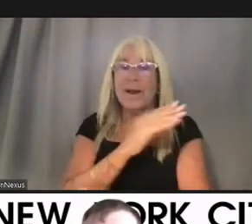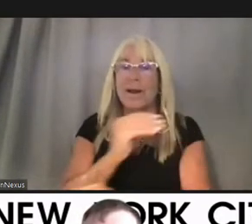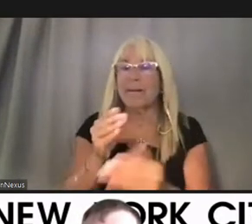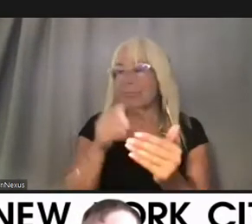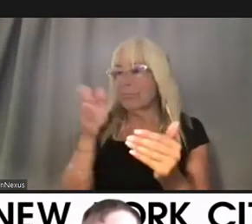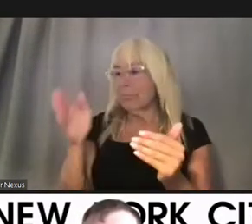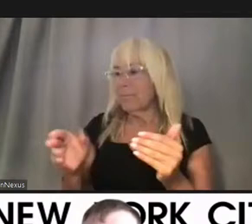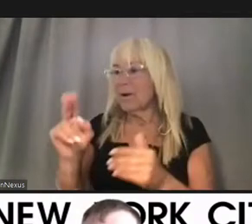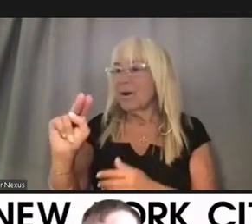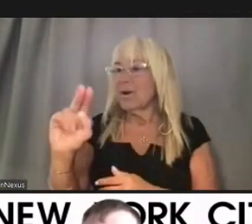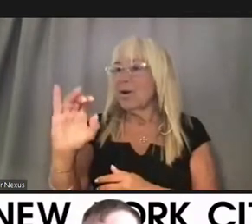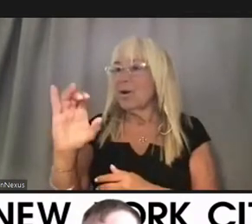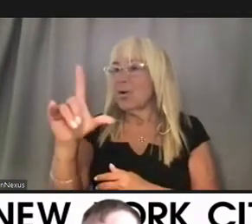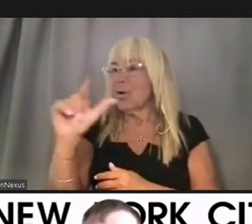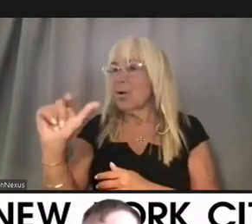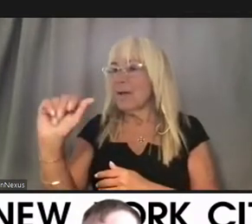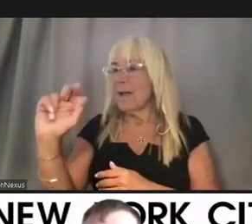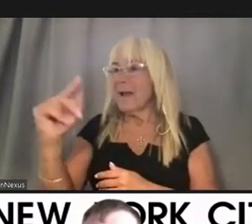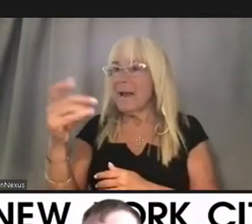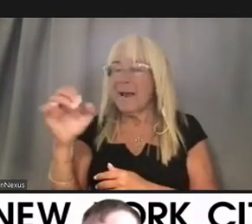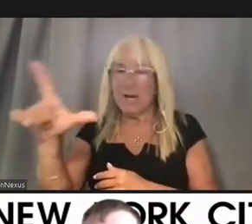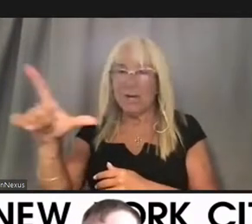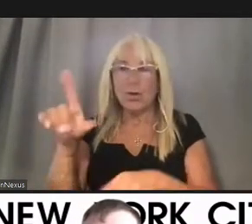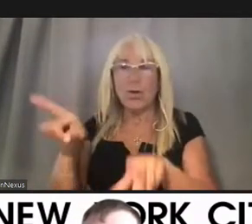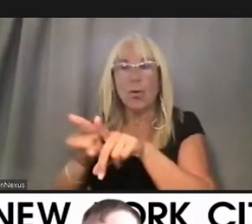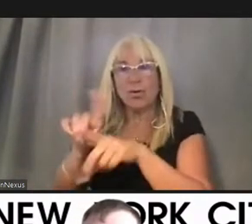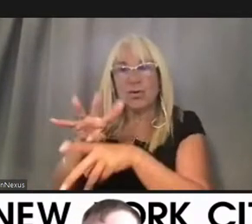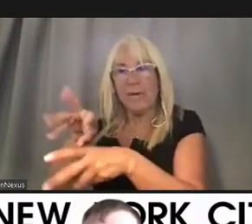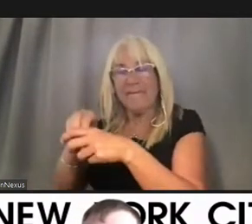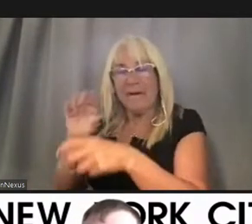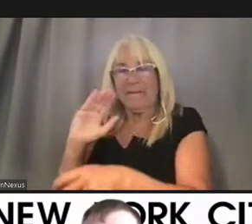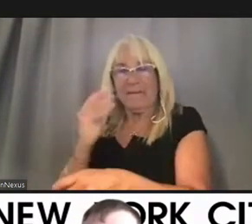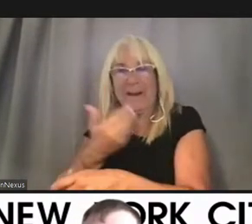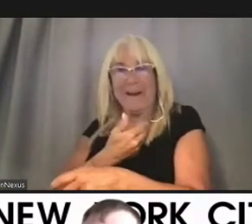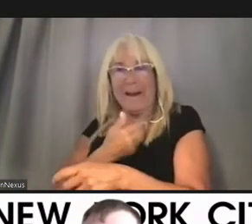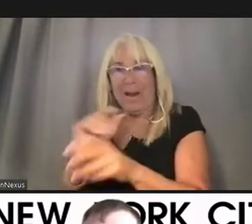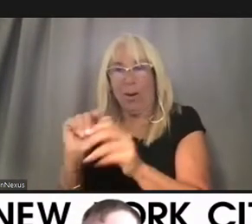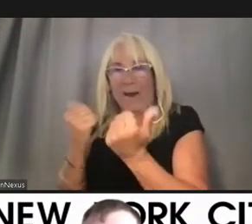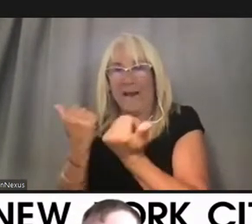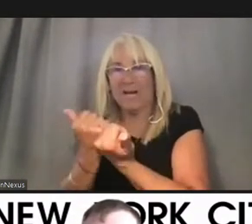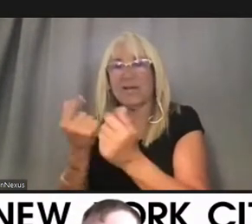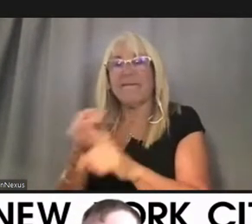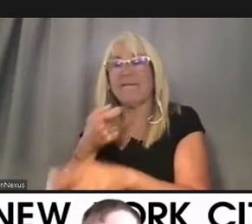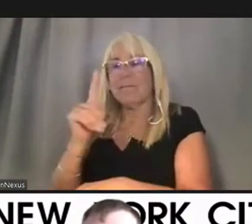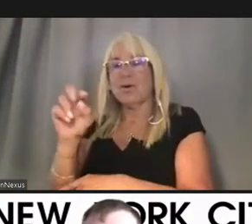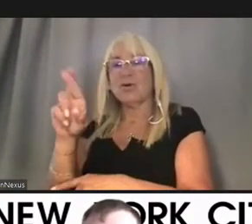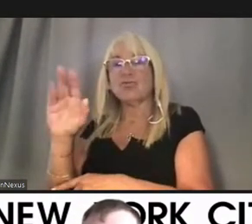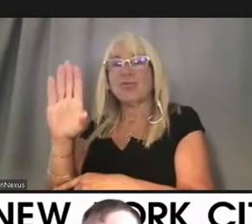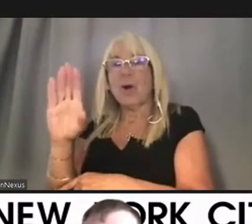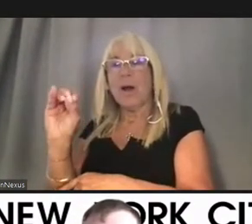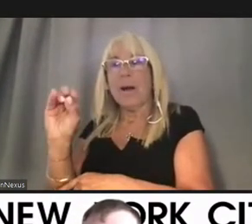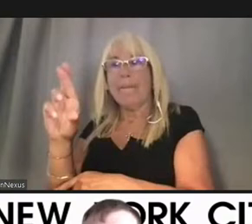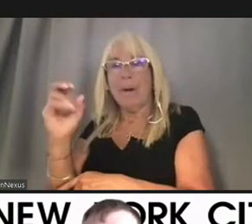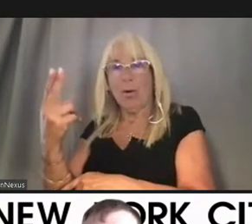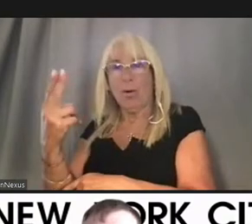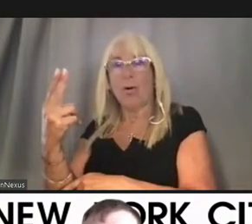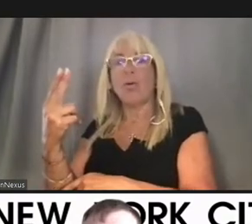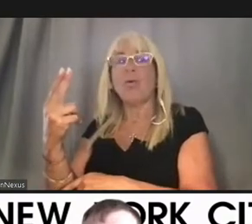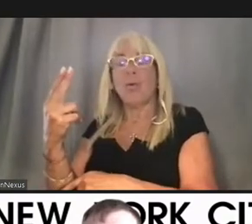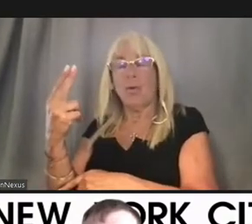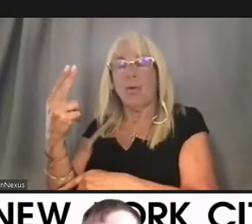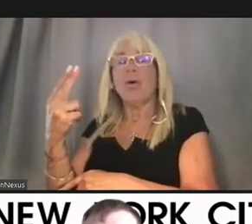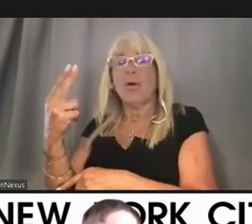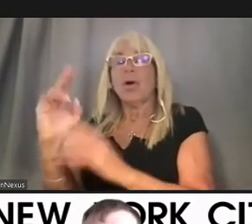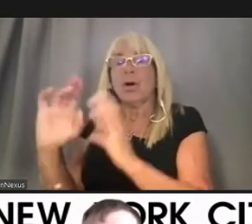Triborough Bridge and tunnel Authority and other members of the agency as well as other colleagues from the other project sponsors for this effort Richard